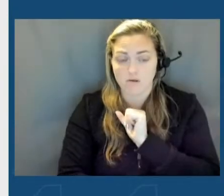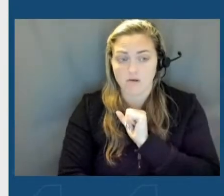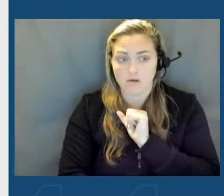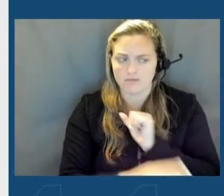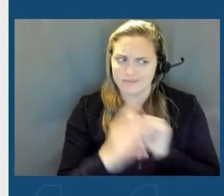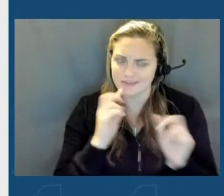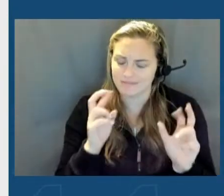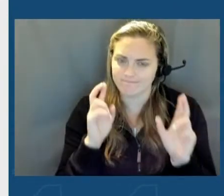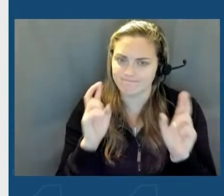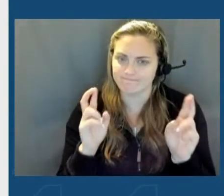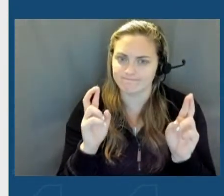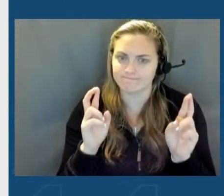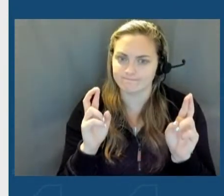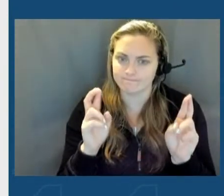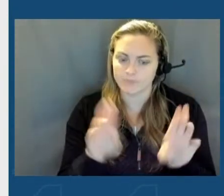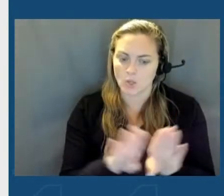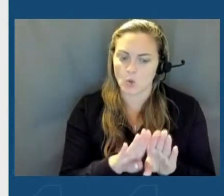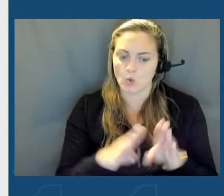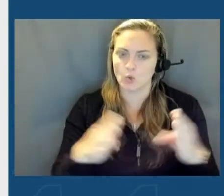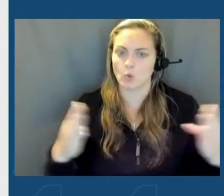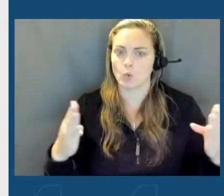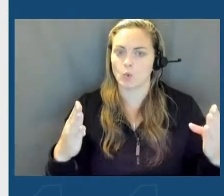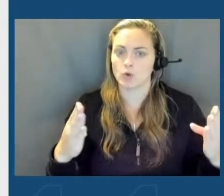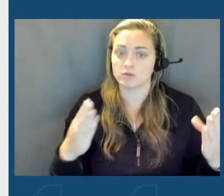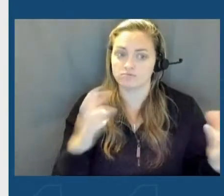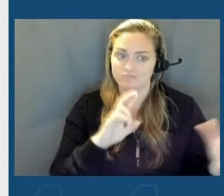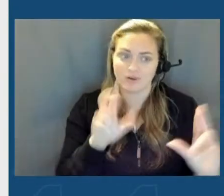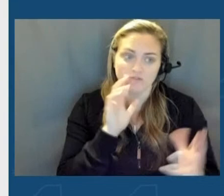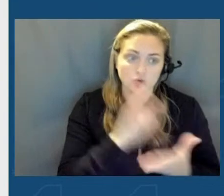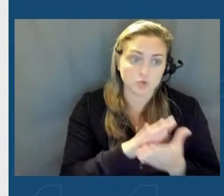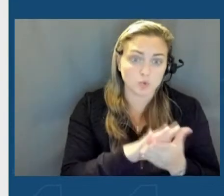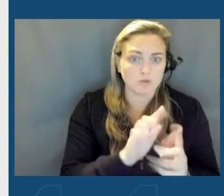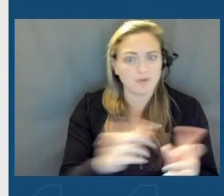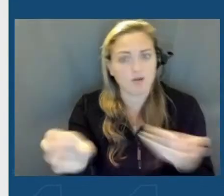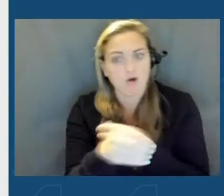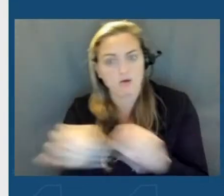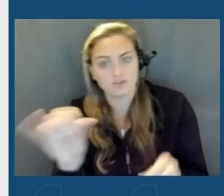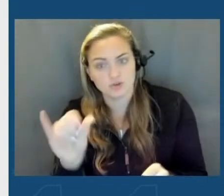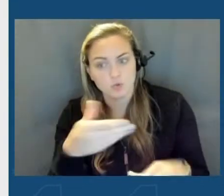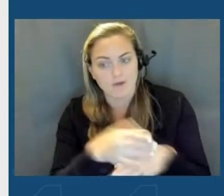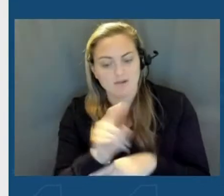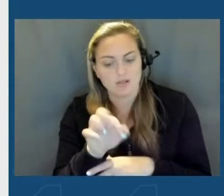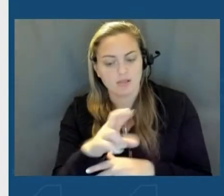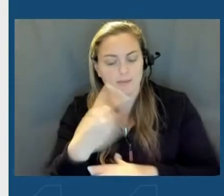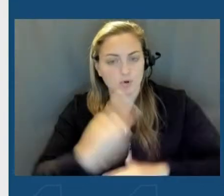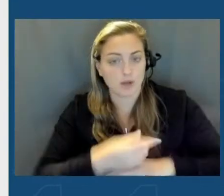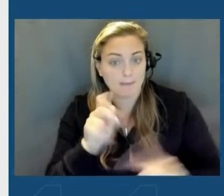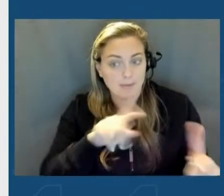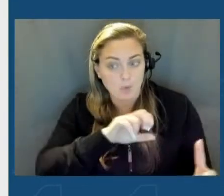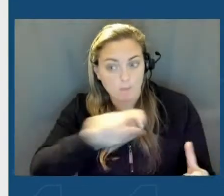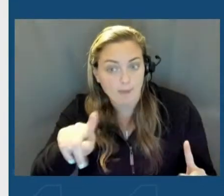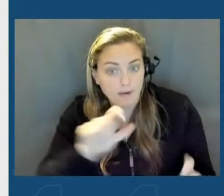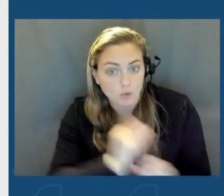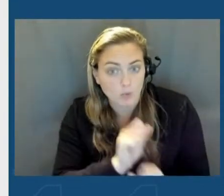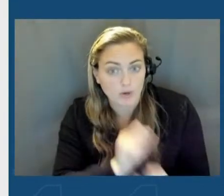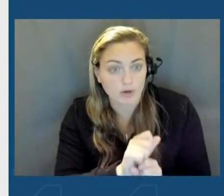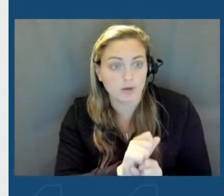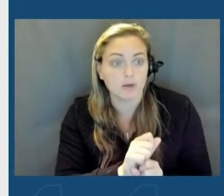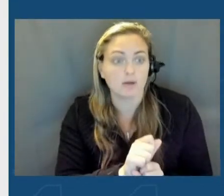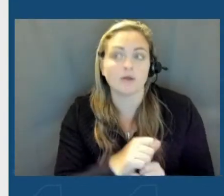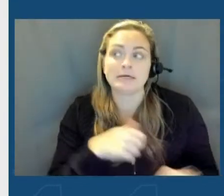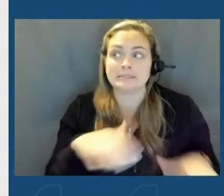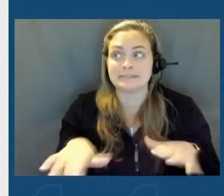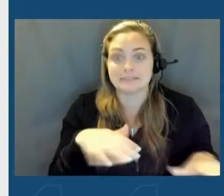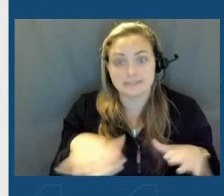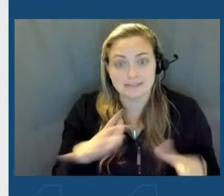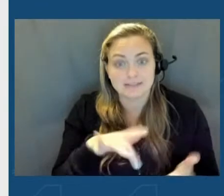hoping that the doors are open not just to schools, but to offices after Labor Day. We get more people back. I walk the streets of Midtown